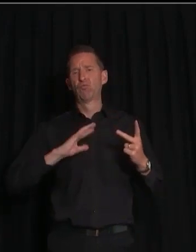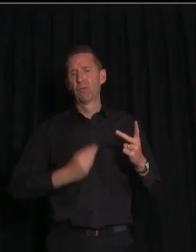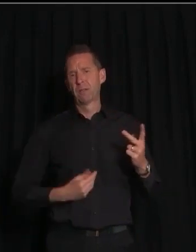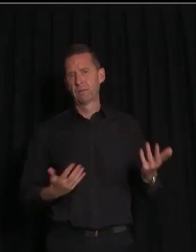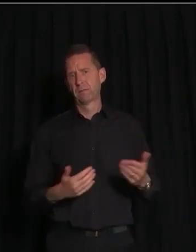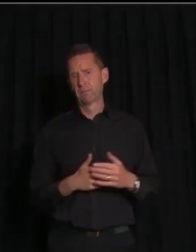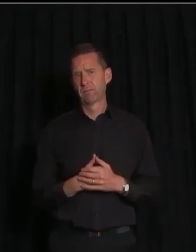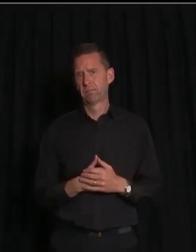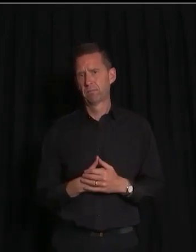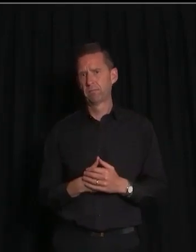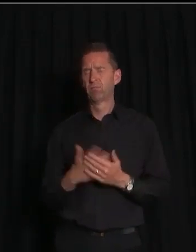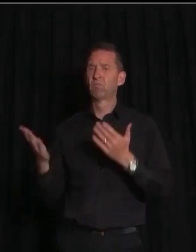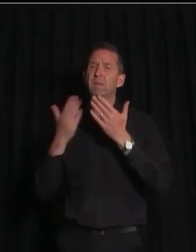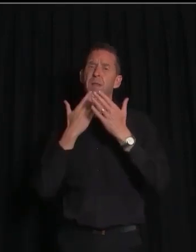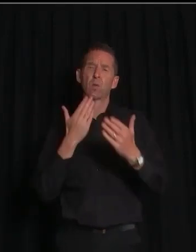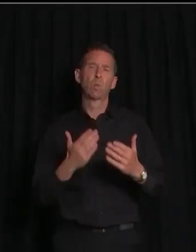Thank you.